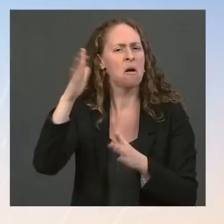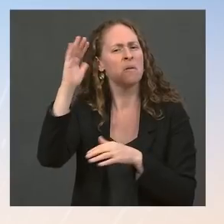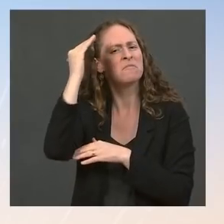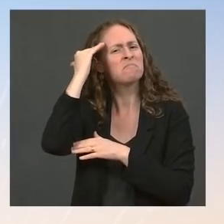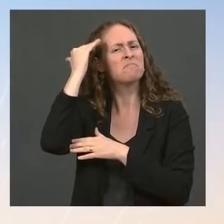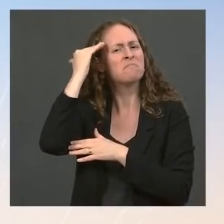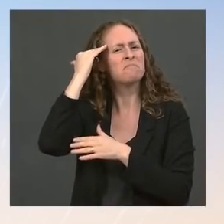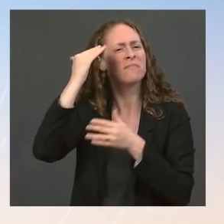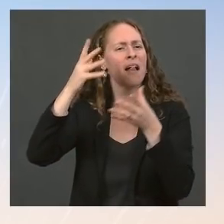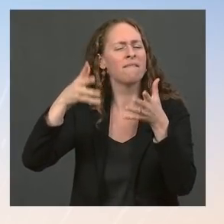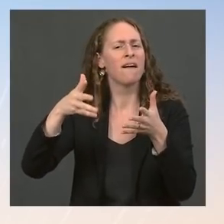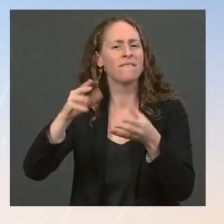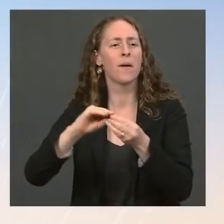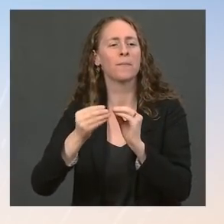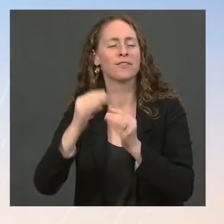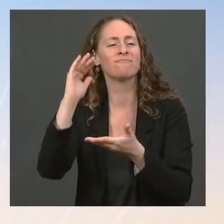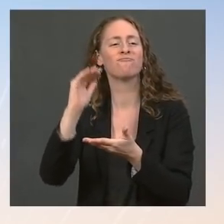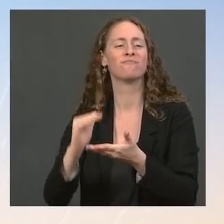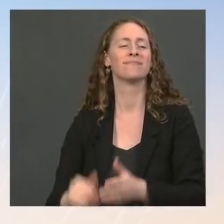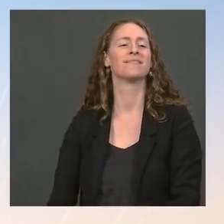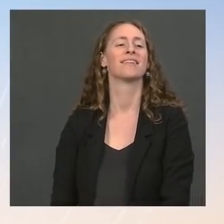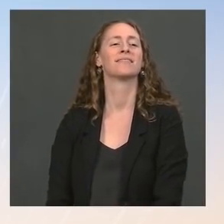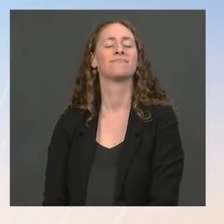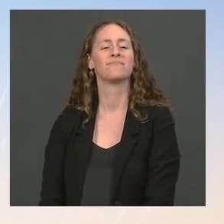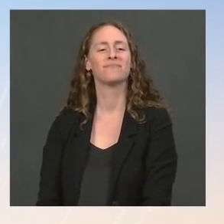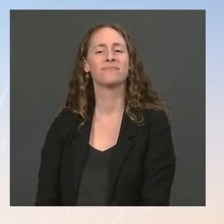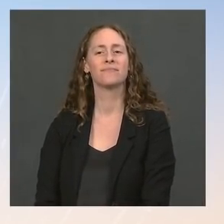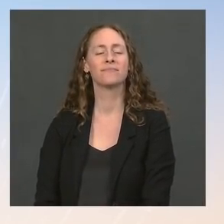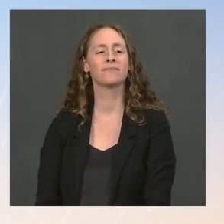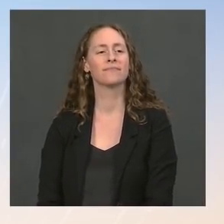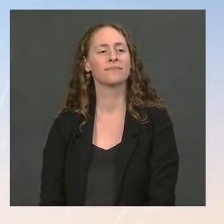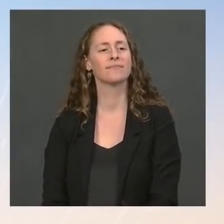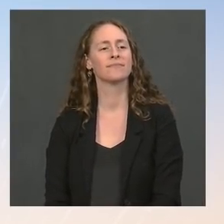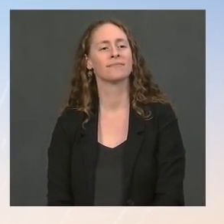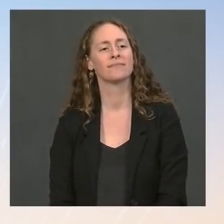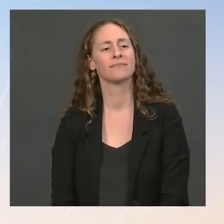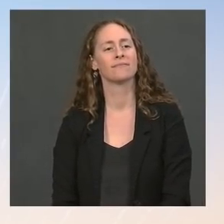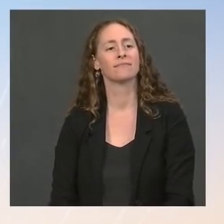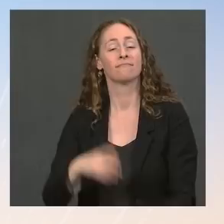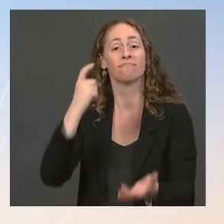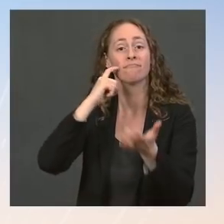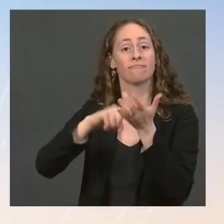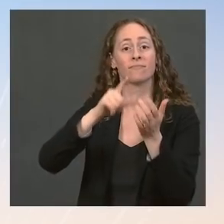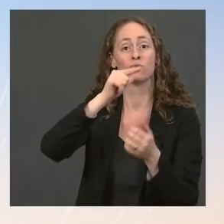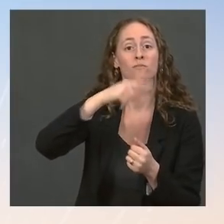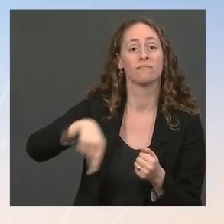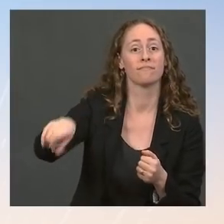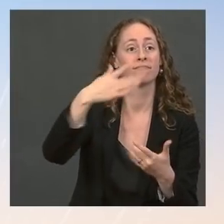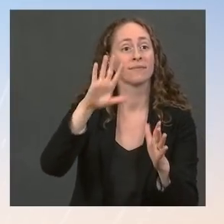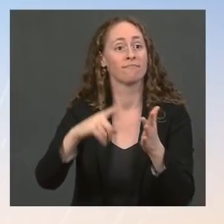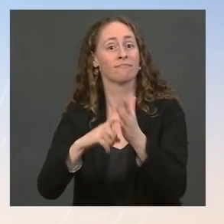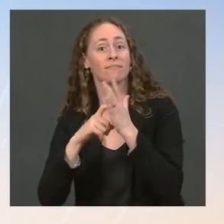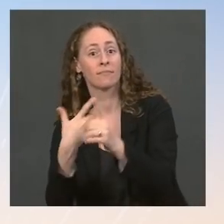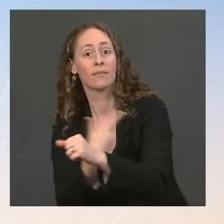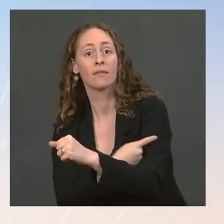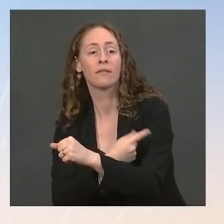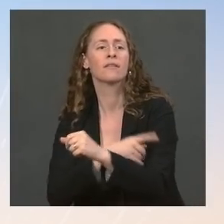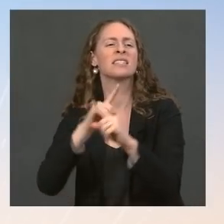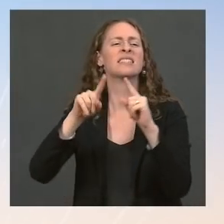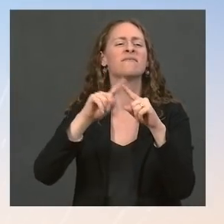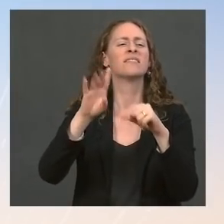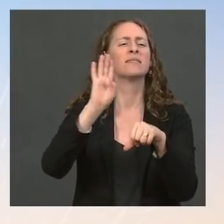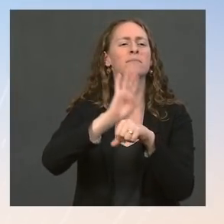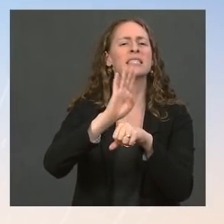and in our view, that the requirements that we have announced we're putting in place, that many companies and institutions and organizations have put in